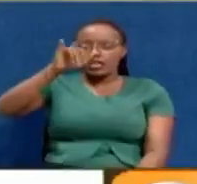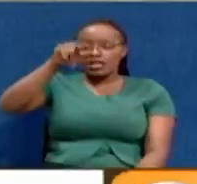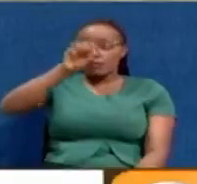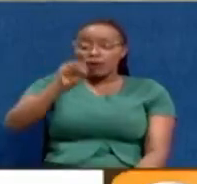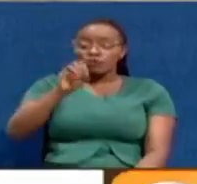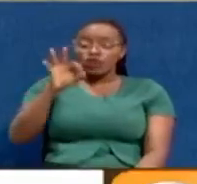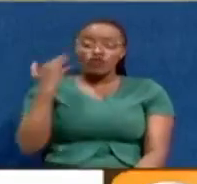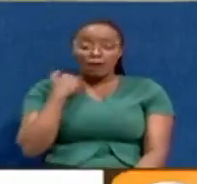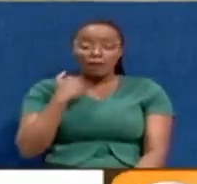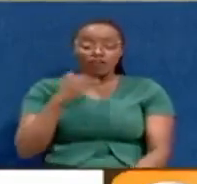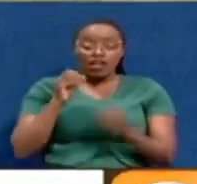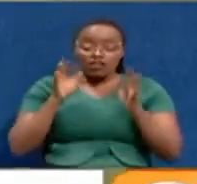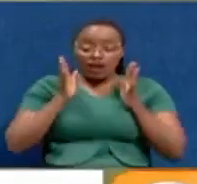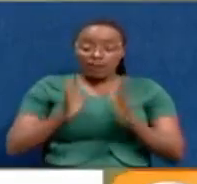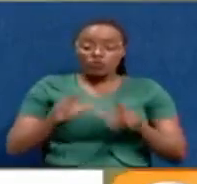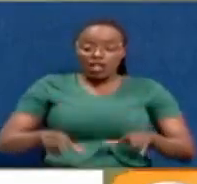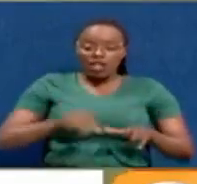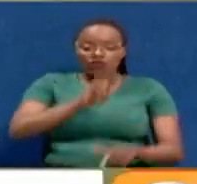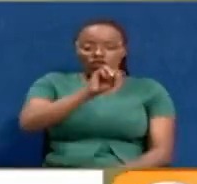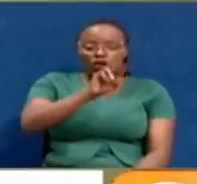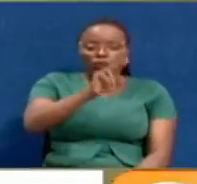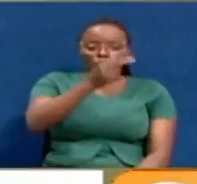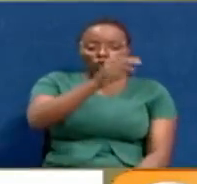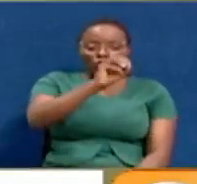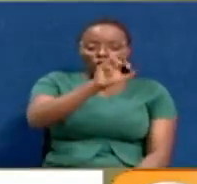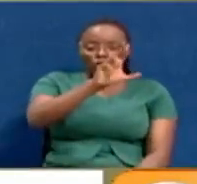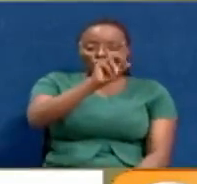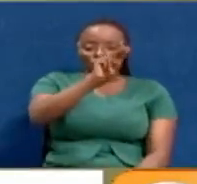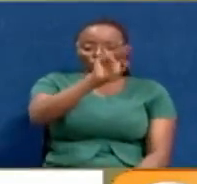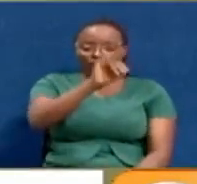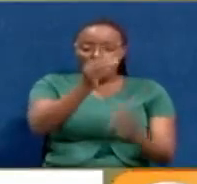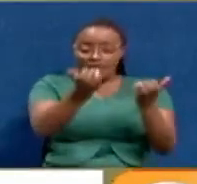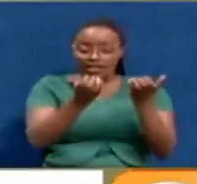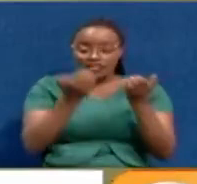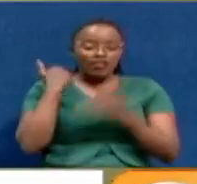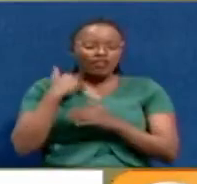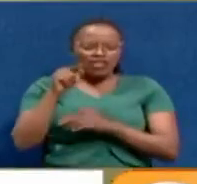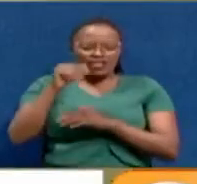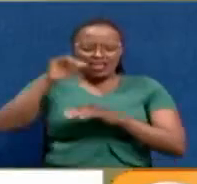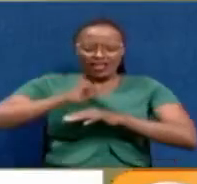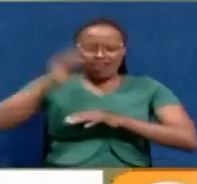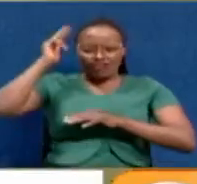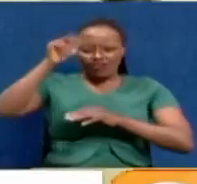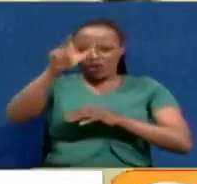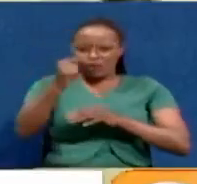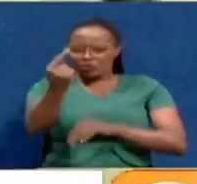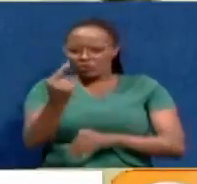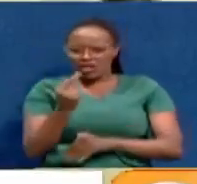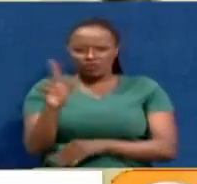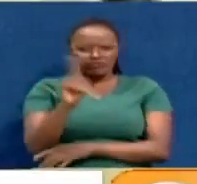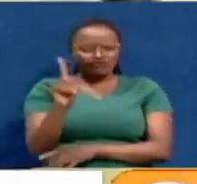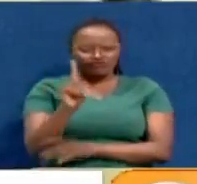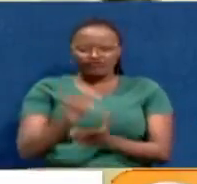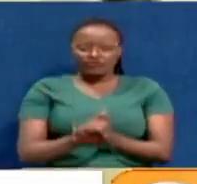blood. If somebody is in Moroni and requires blood, that's not a sufficient reason for the person to come.